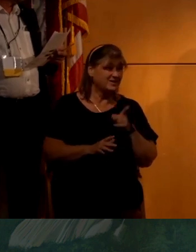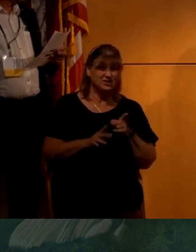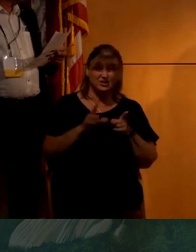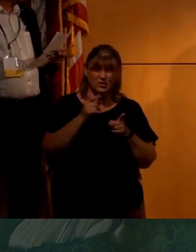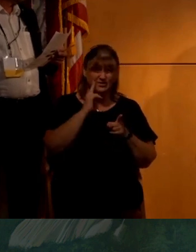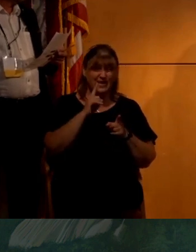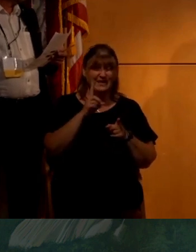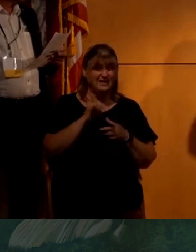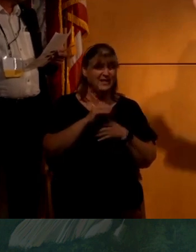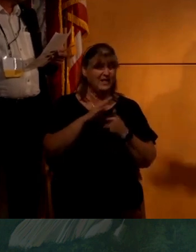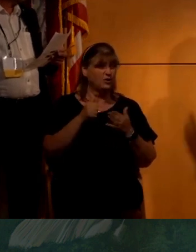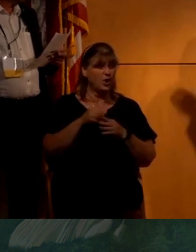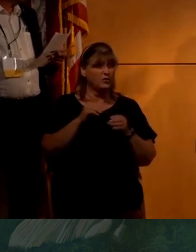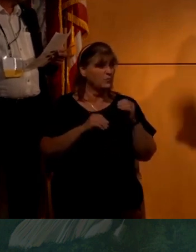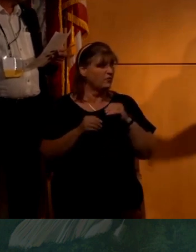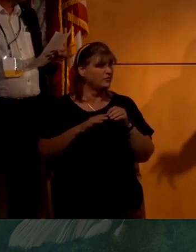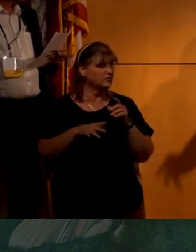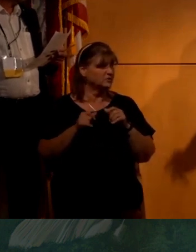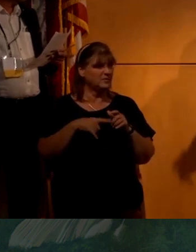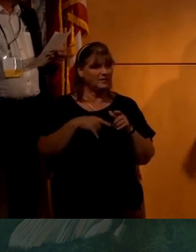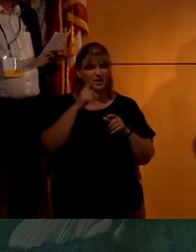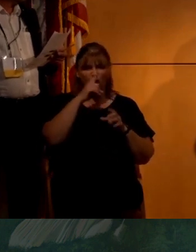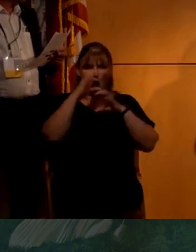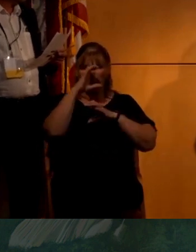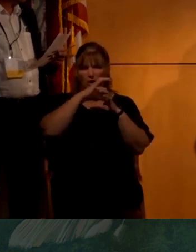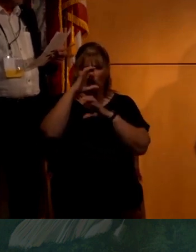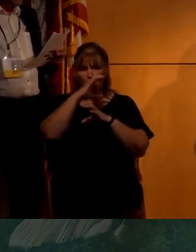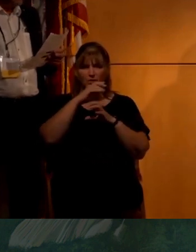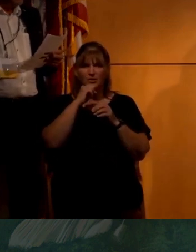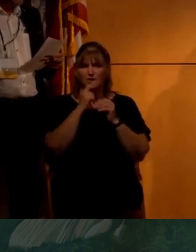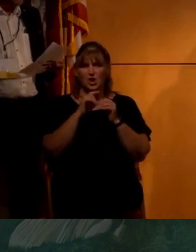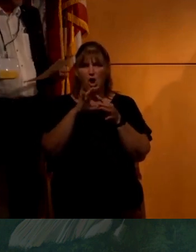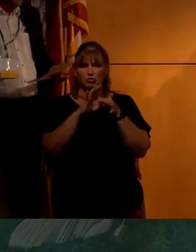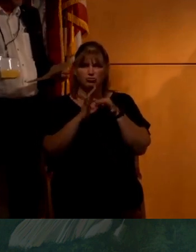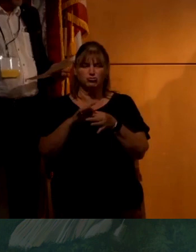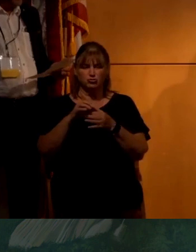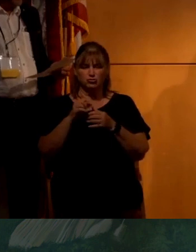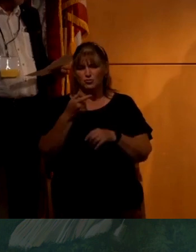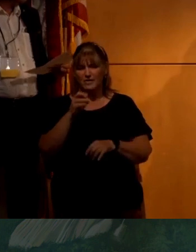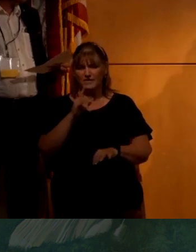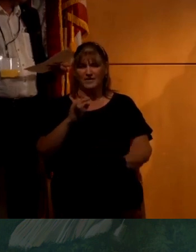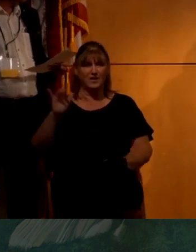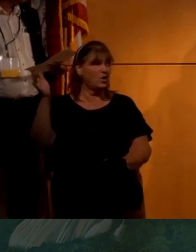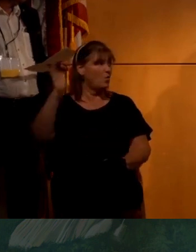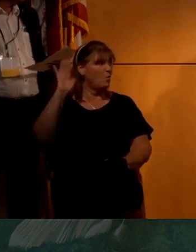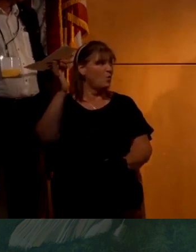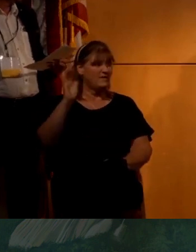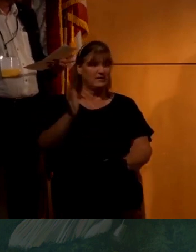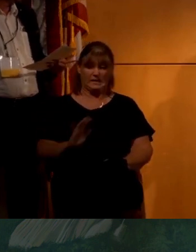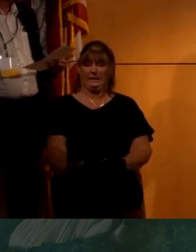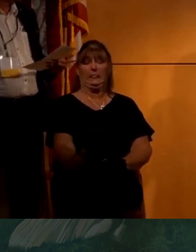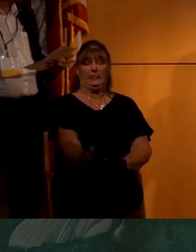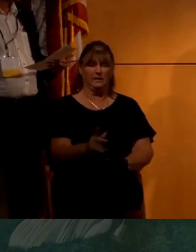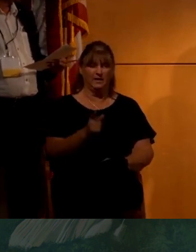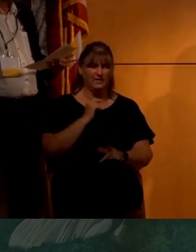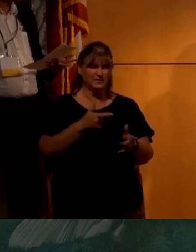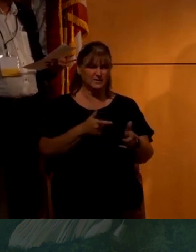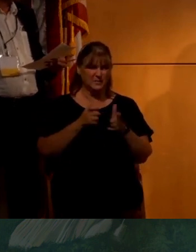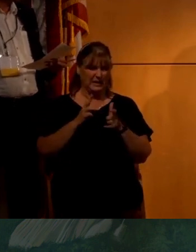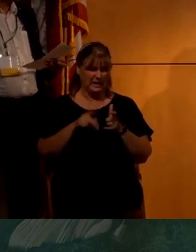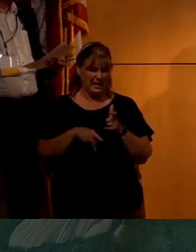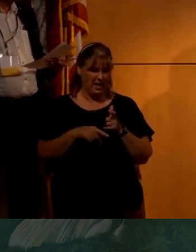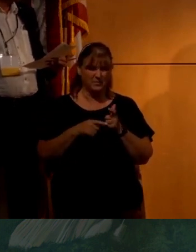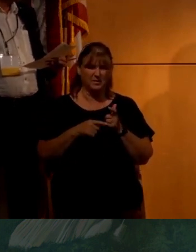because if they did that, then all their movements would be very comical that aren't gravity related. Like if I were just to wave to somebody, it would look like I'm waving like that. I were speeding it up.